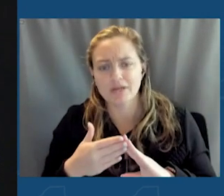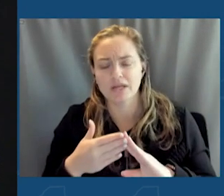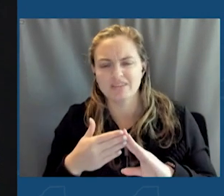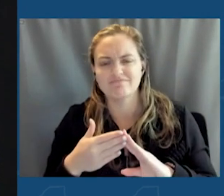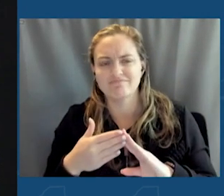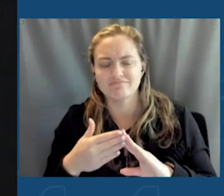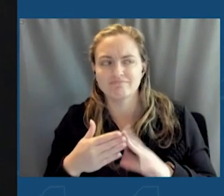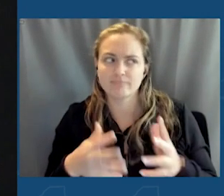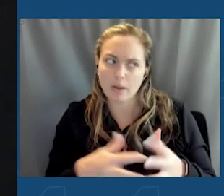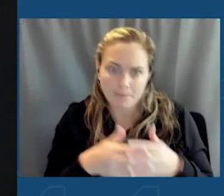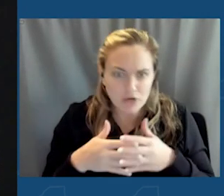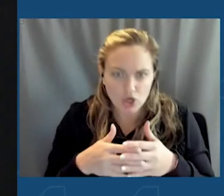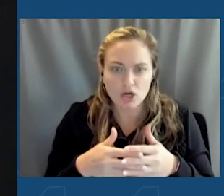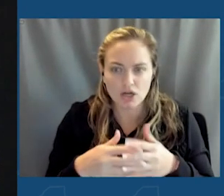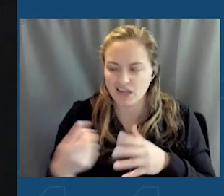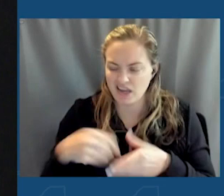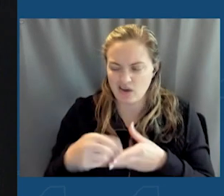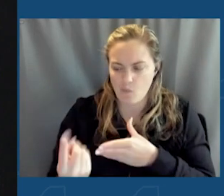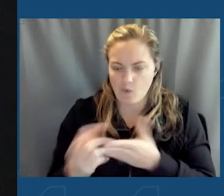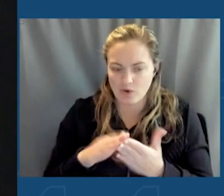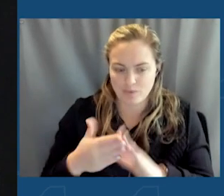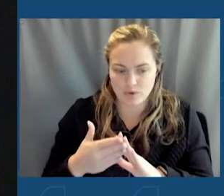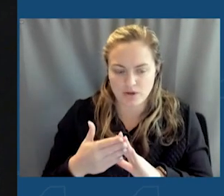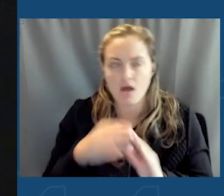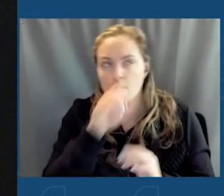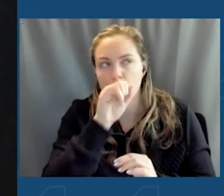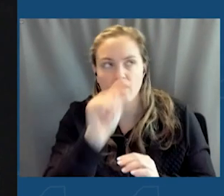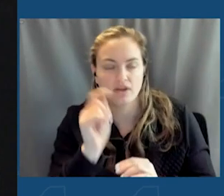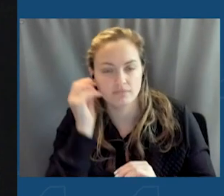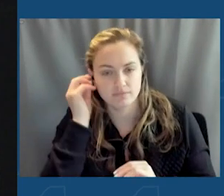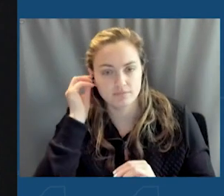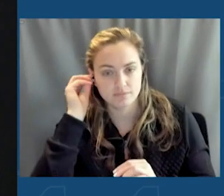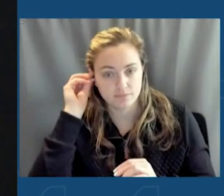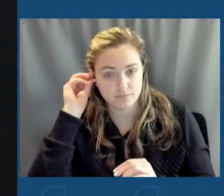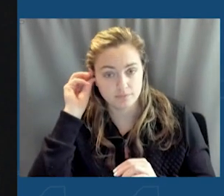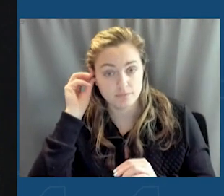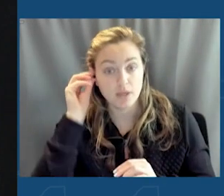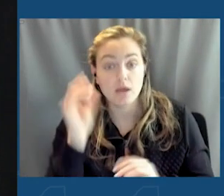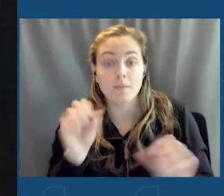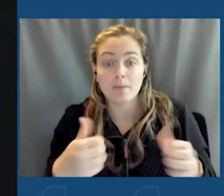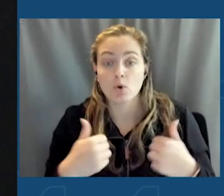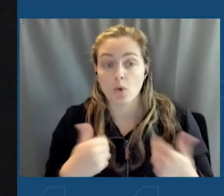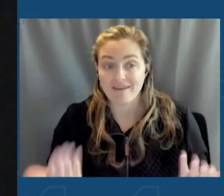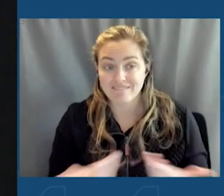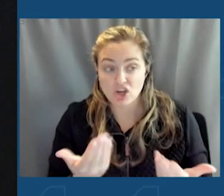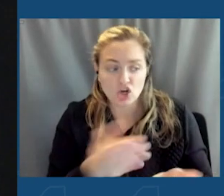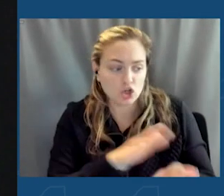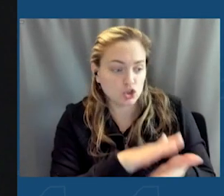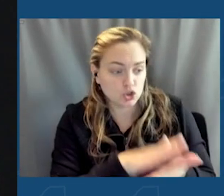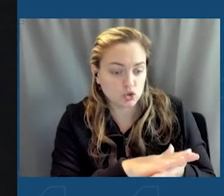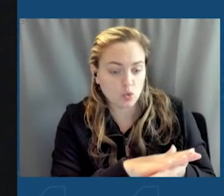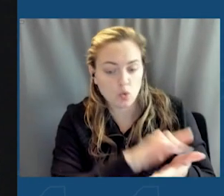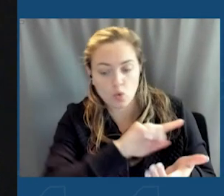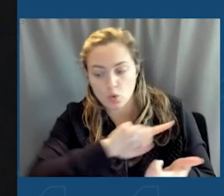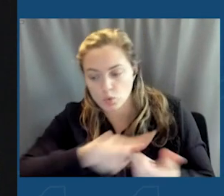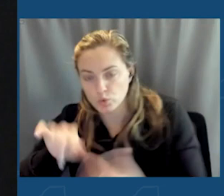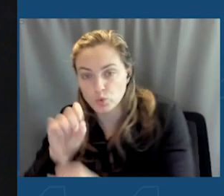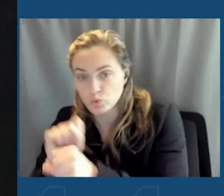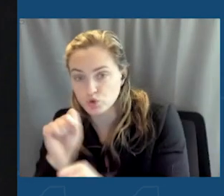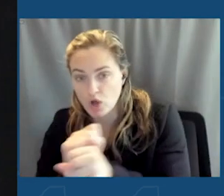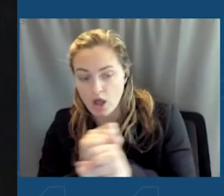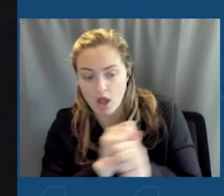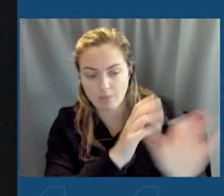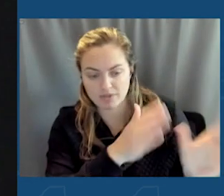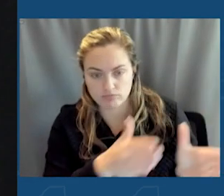America in one community, and I love it. And to be able to have this here where there's a school-to-jobs pipeline, where